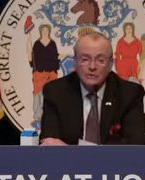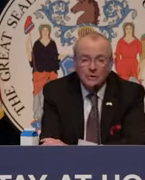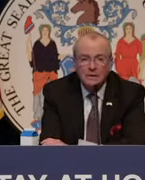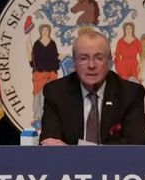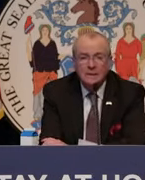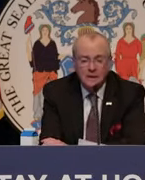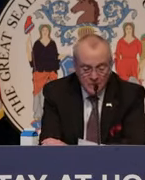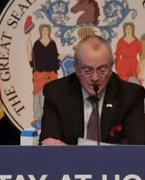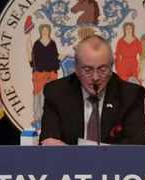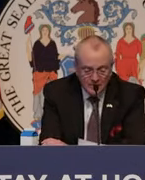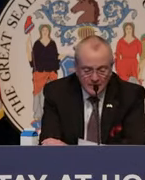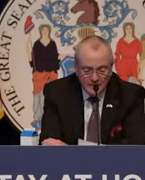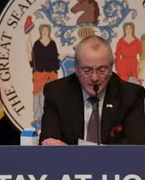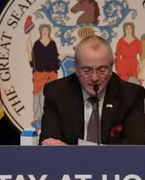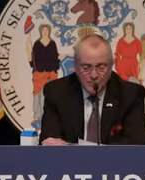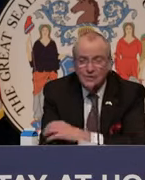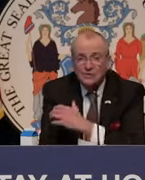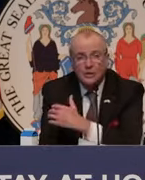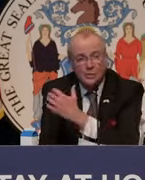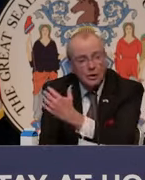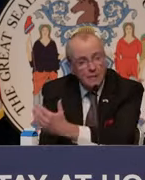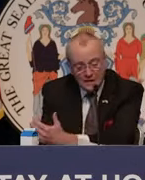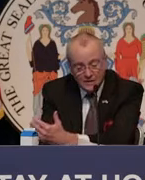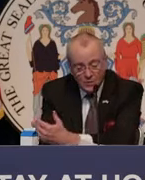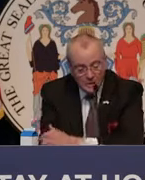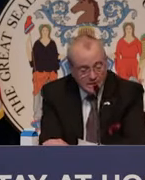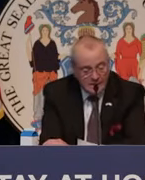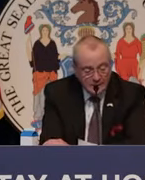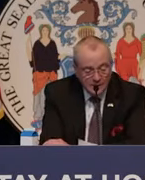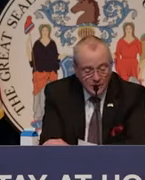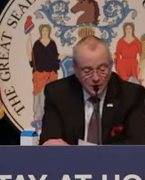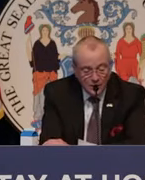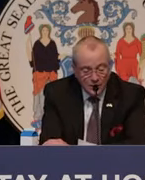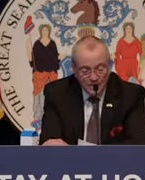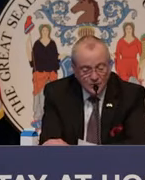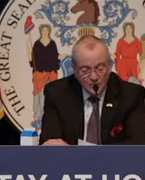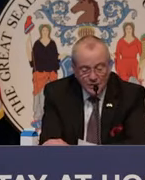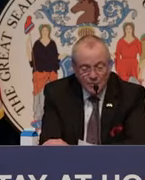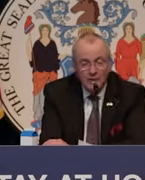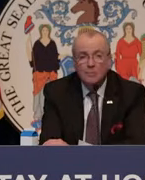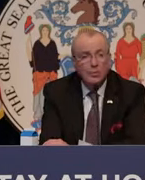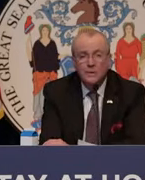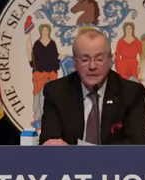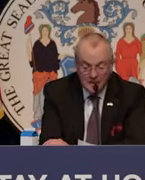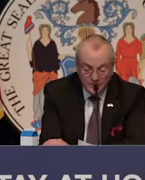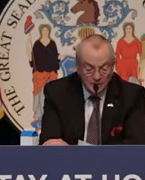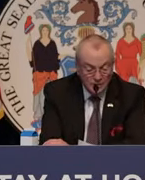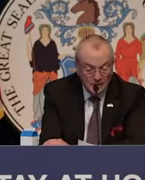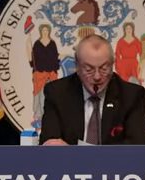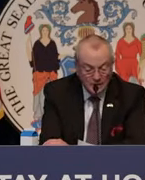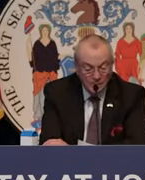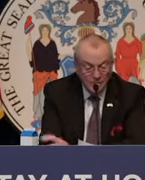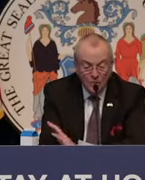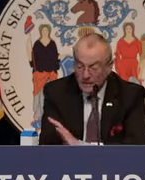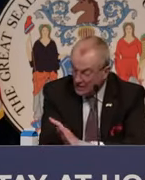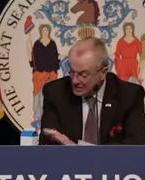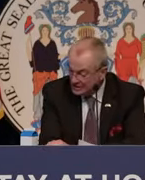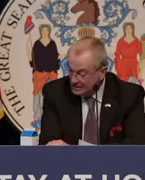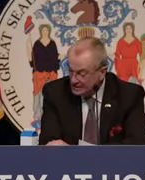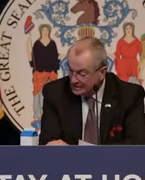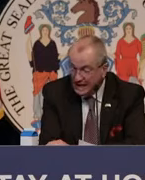our restart and recovery. If we started the road back too quickly, we know we'll have to remember many more than we need to, and we've